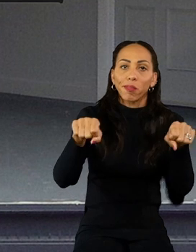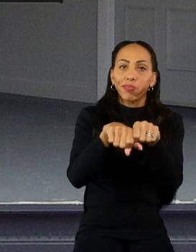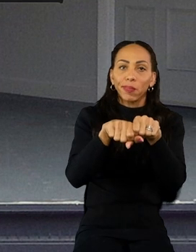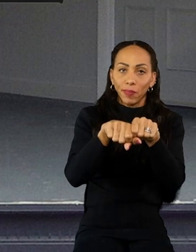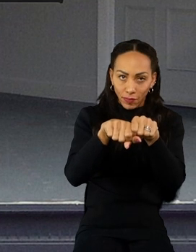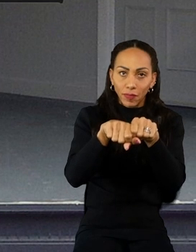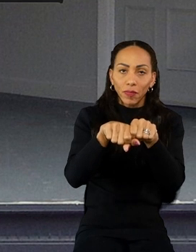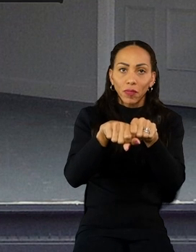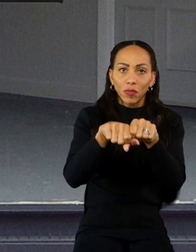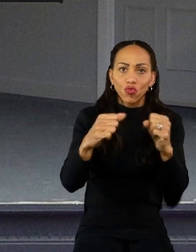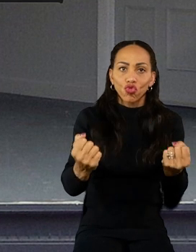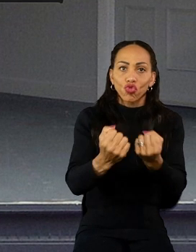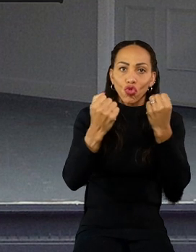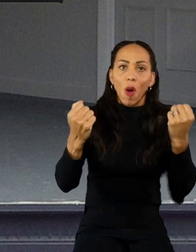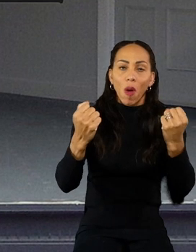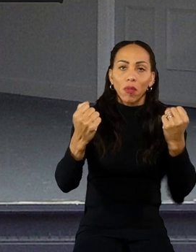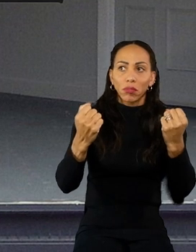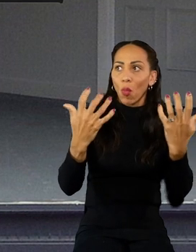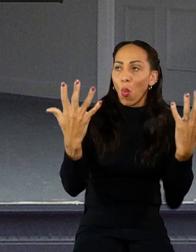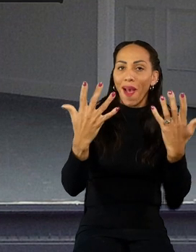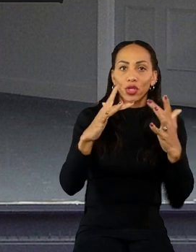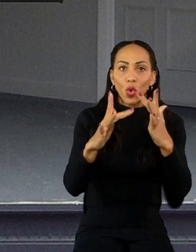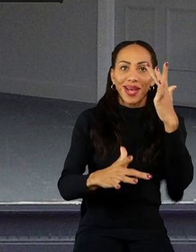network connection, a good bandwidth,